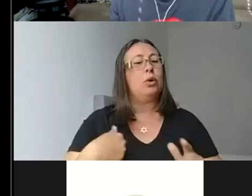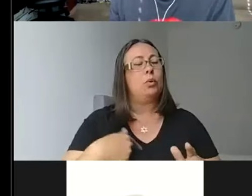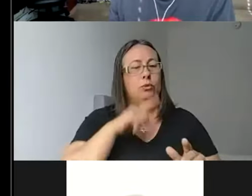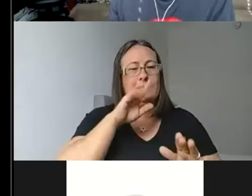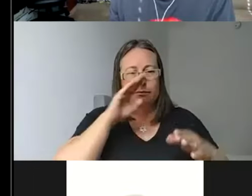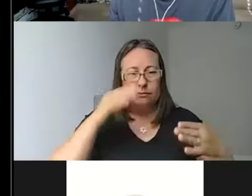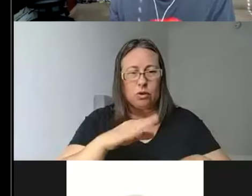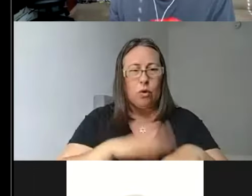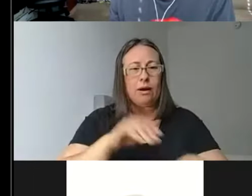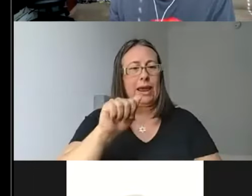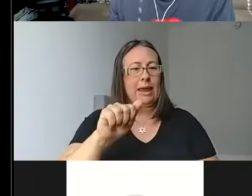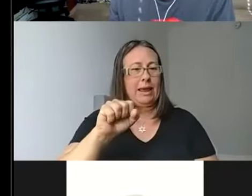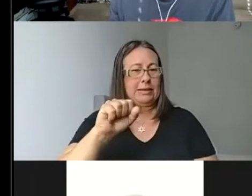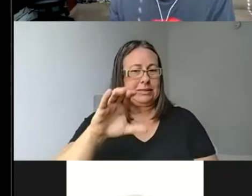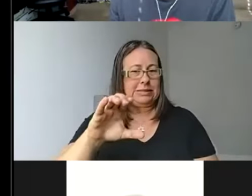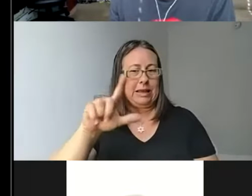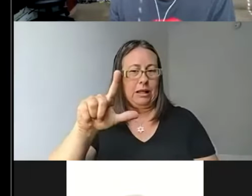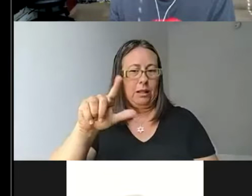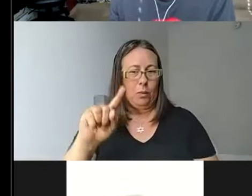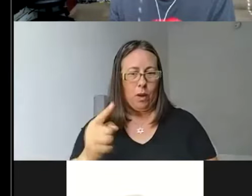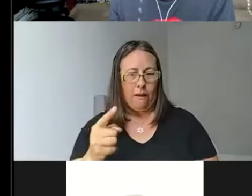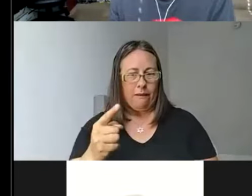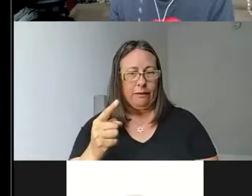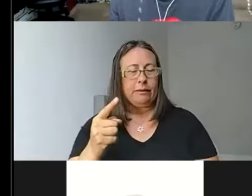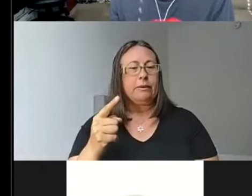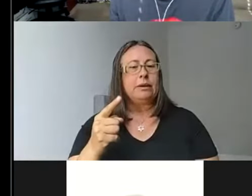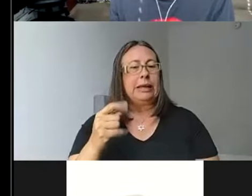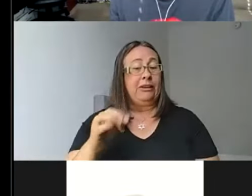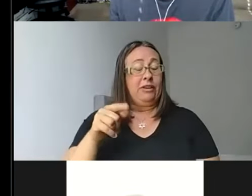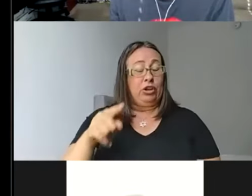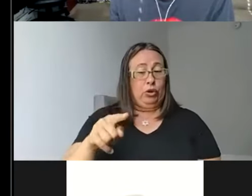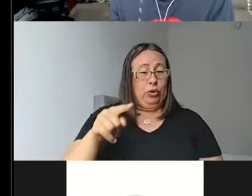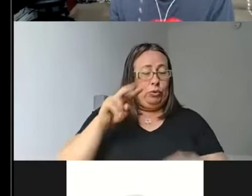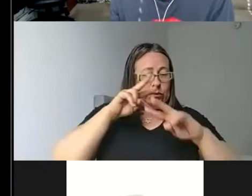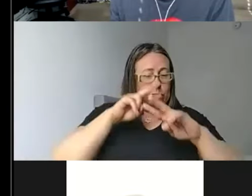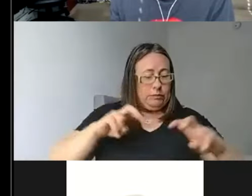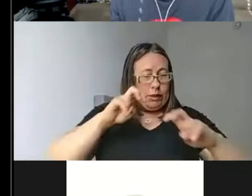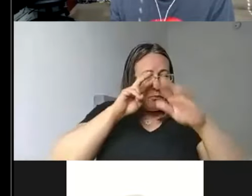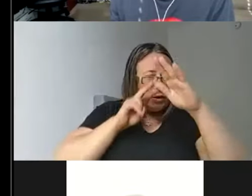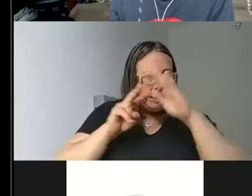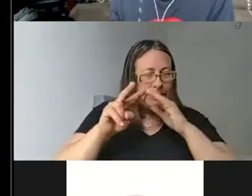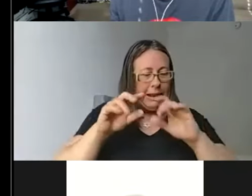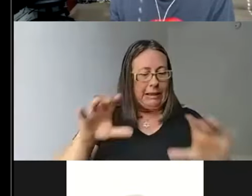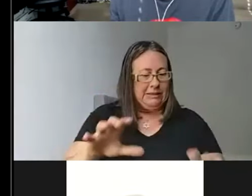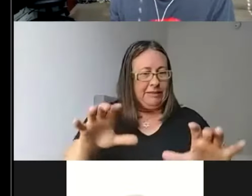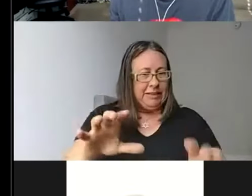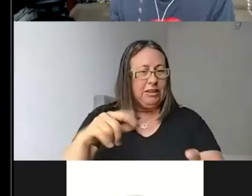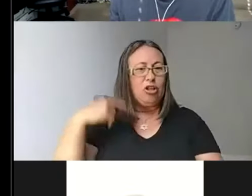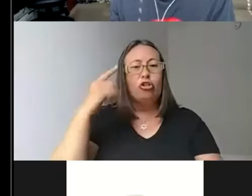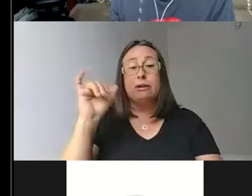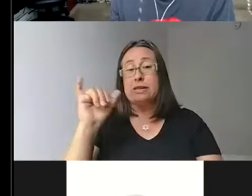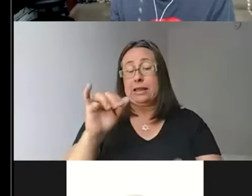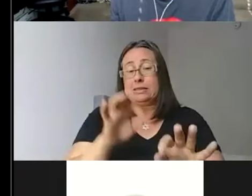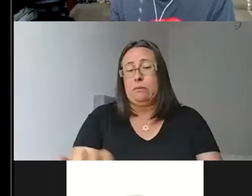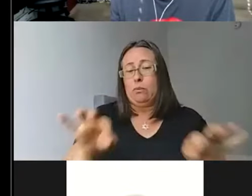ASCL1 because if you analyze the sort of predicted activity of this transcriptional network, it looks like it's really important for